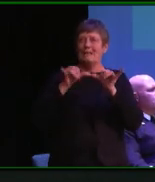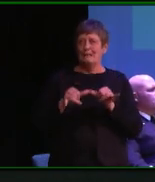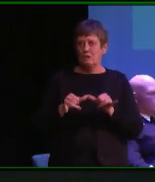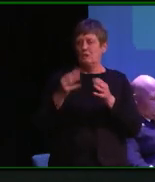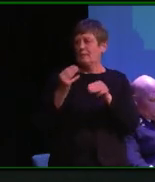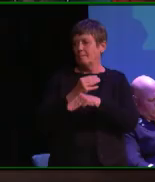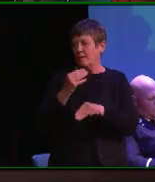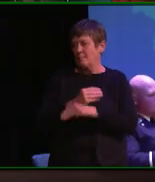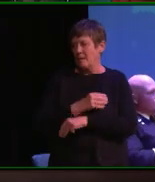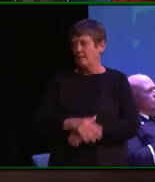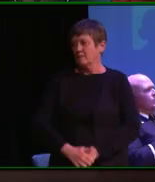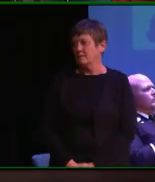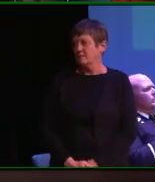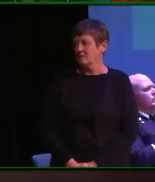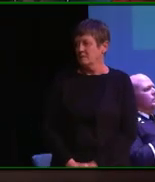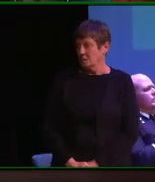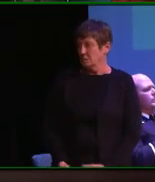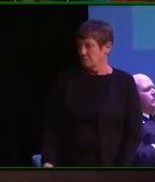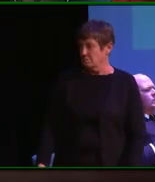Mathematics.